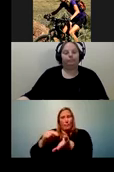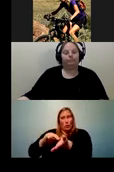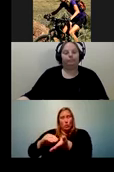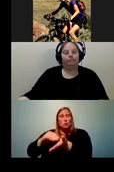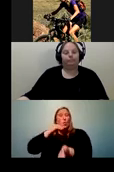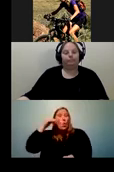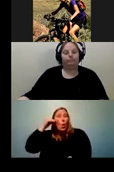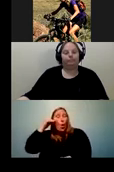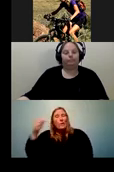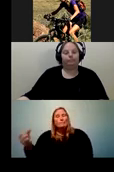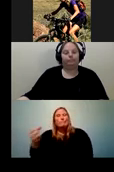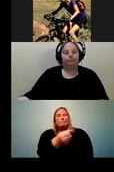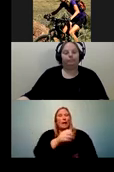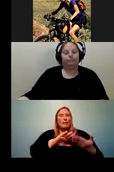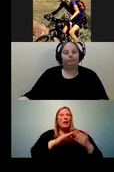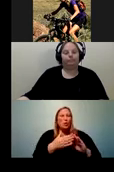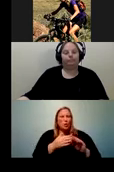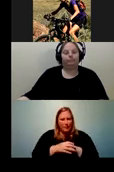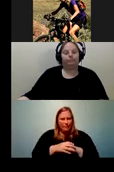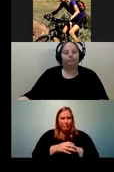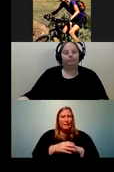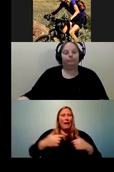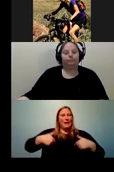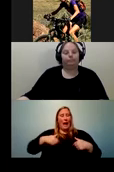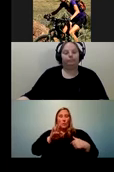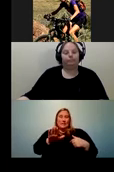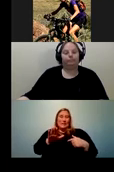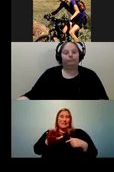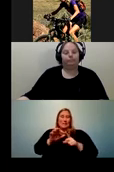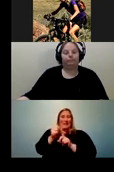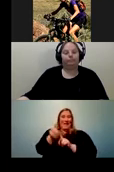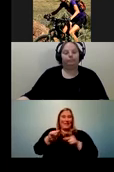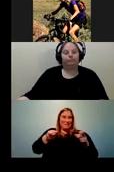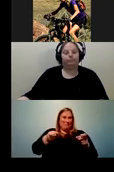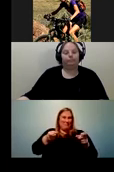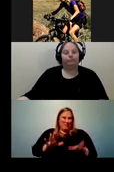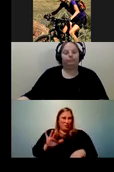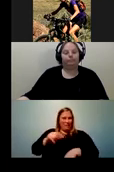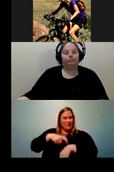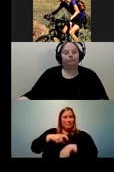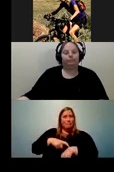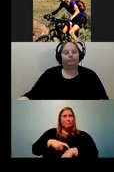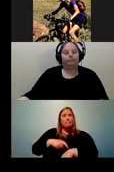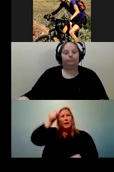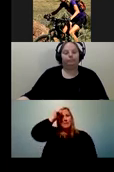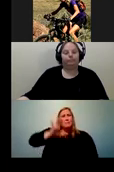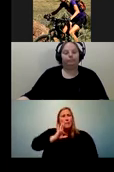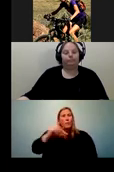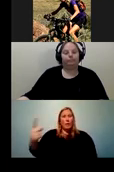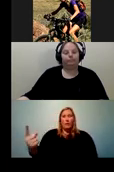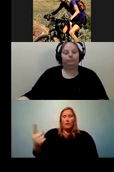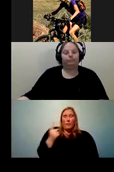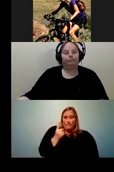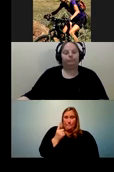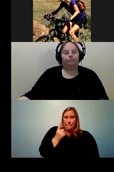with a case manager, I was his case manager at the time. And I remember he would come and talk to me, and